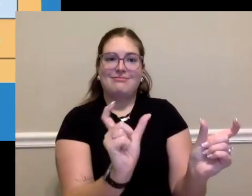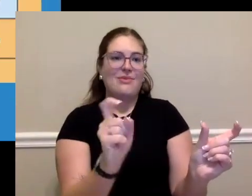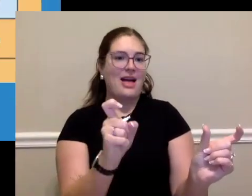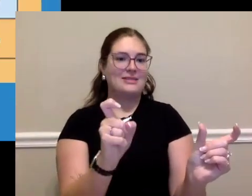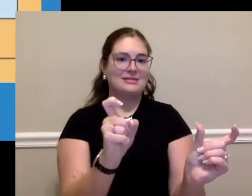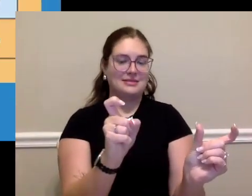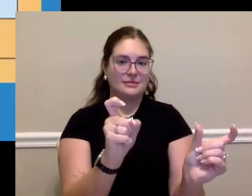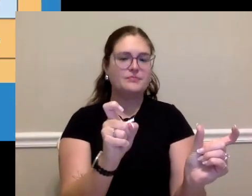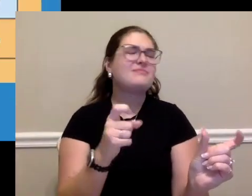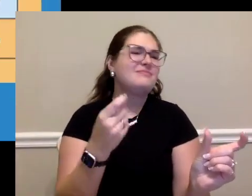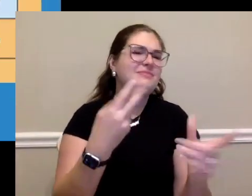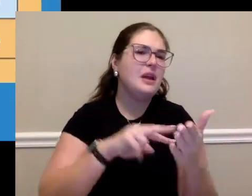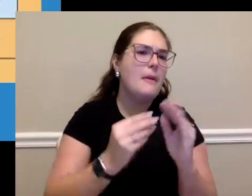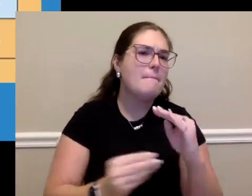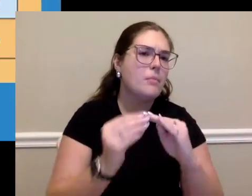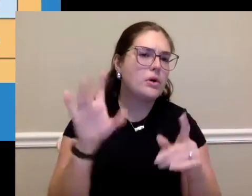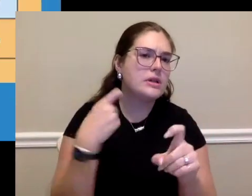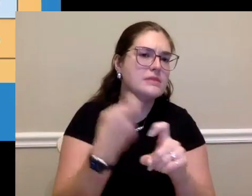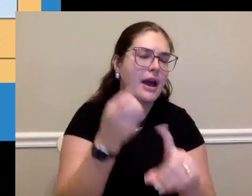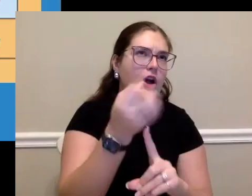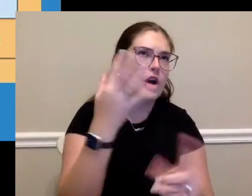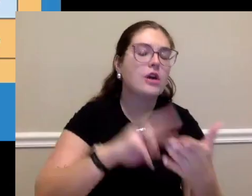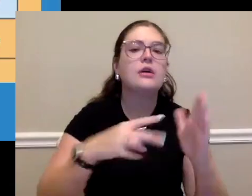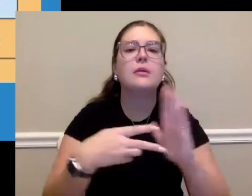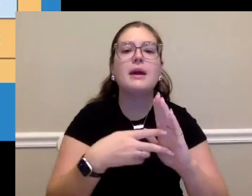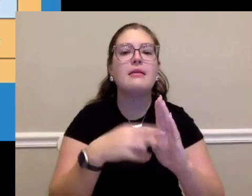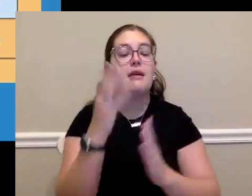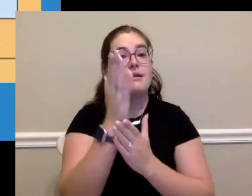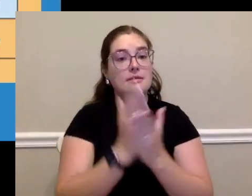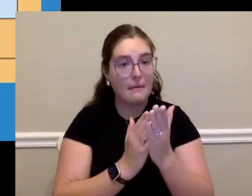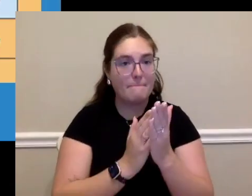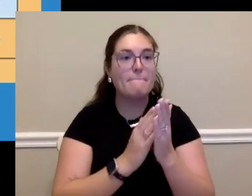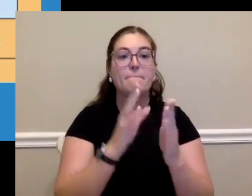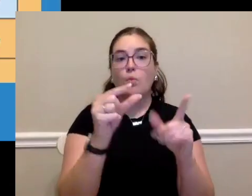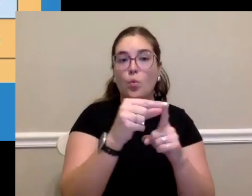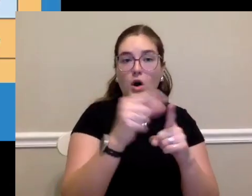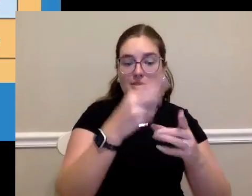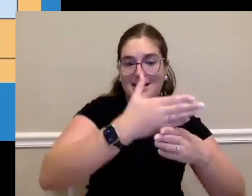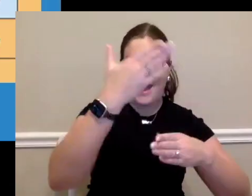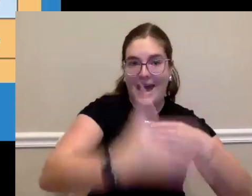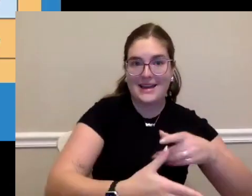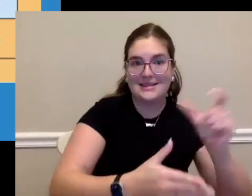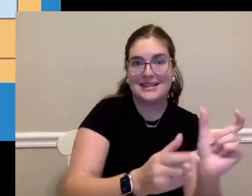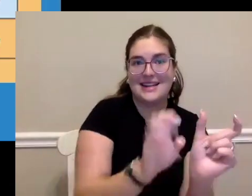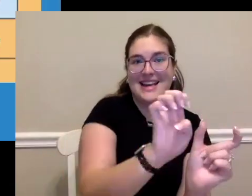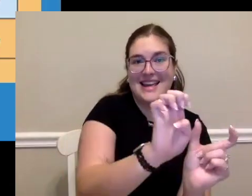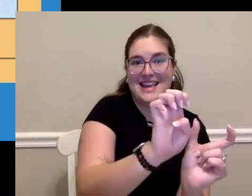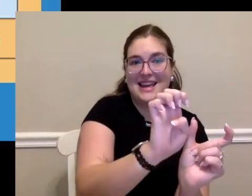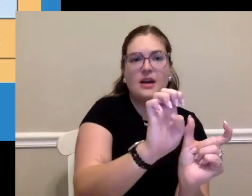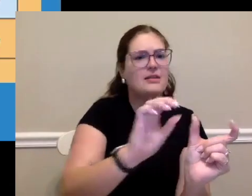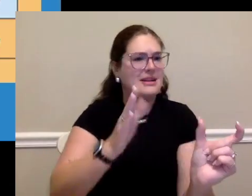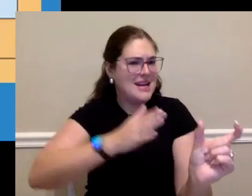say the more Spanish style version is because there are words that end in E in Spanish, but there are no words that end